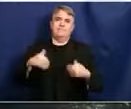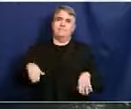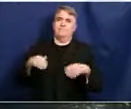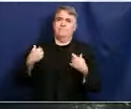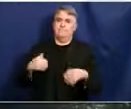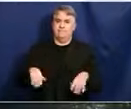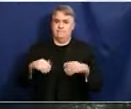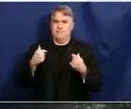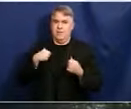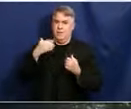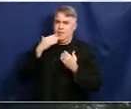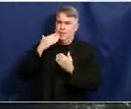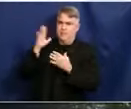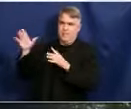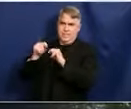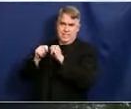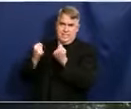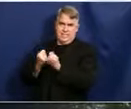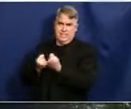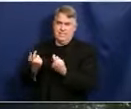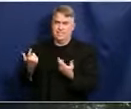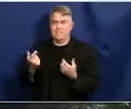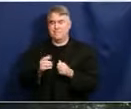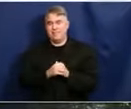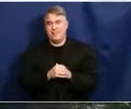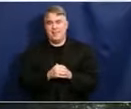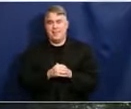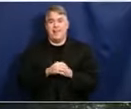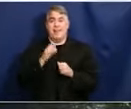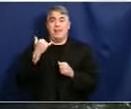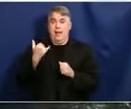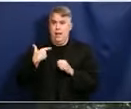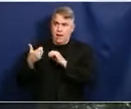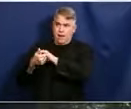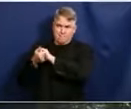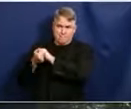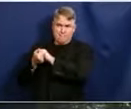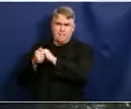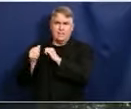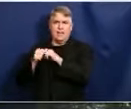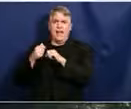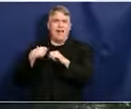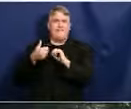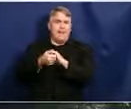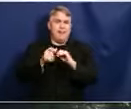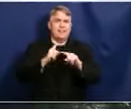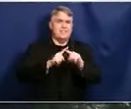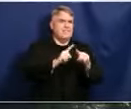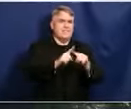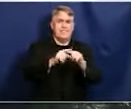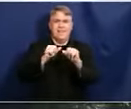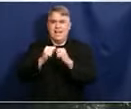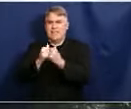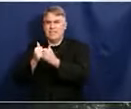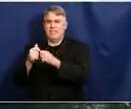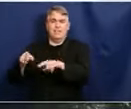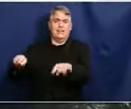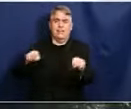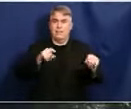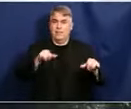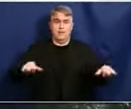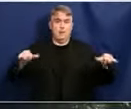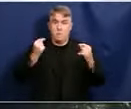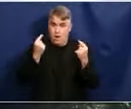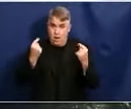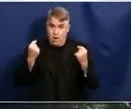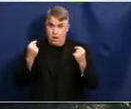all of the Operation Collaboration, various agencies all coming together with one mission and one purpose to help vaccinate